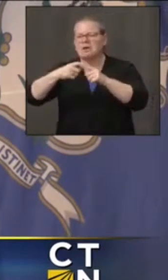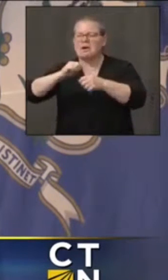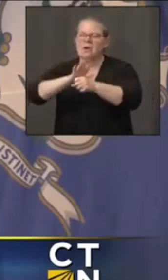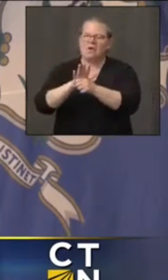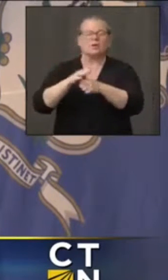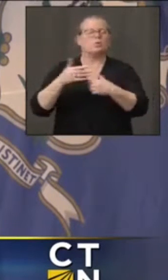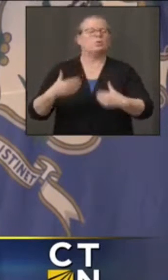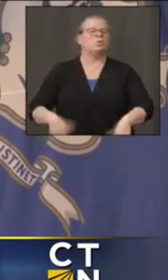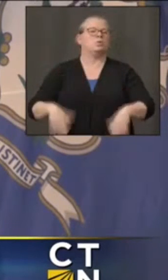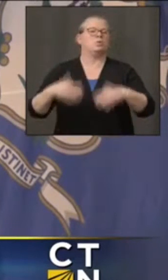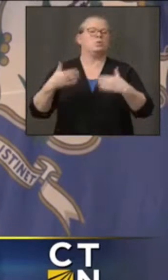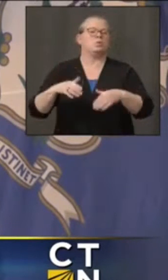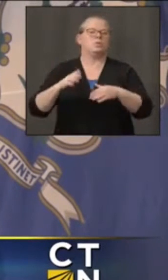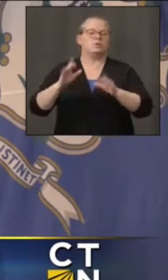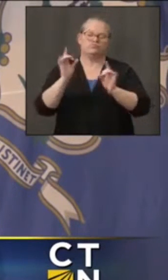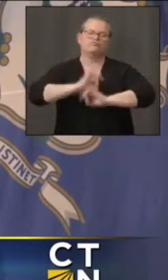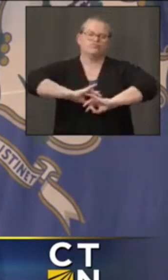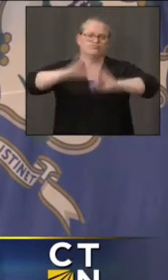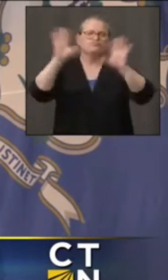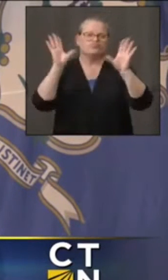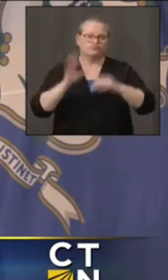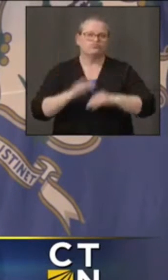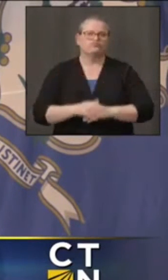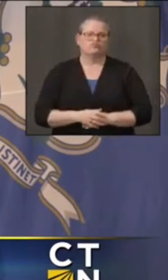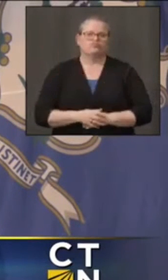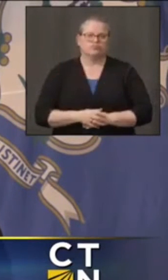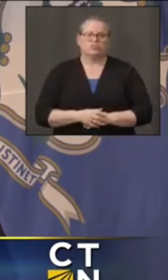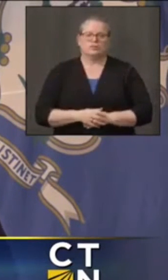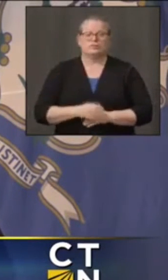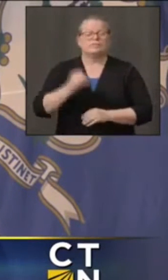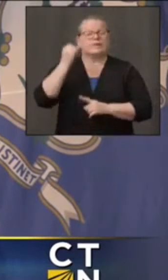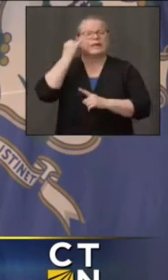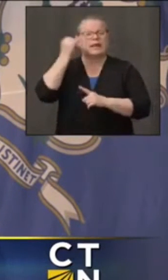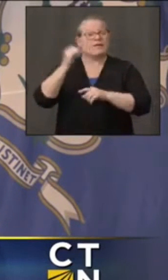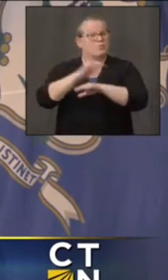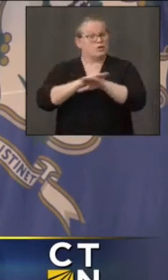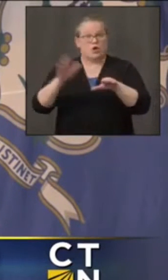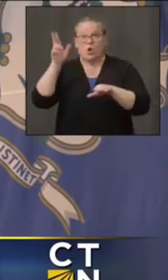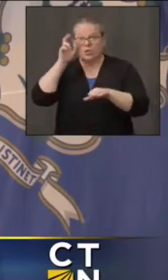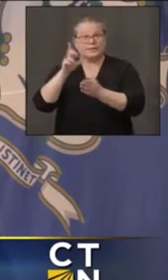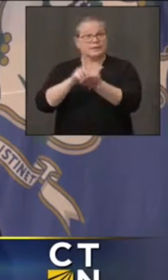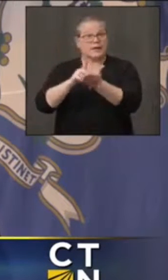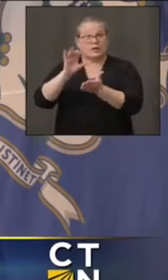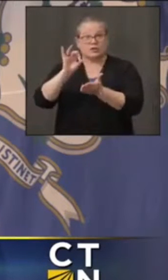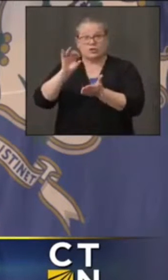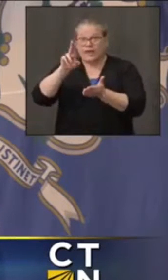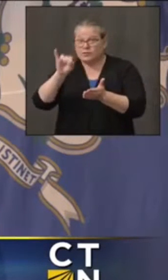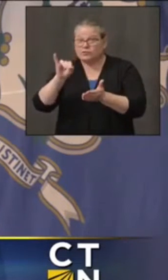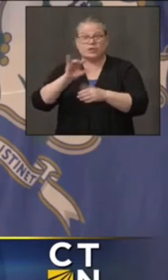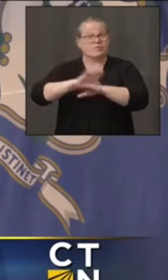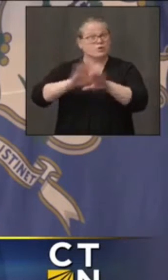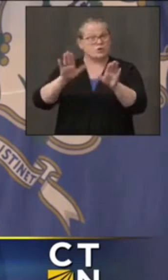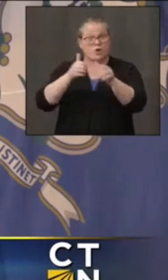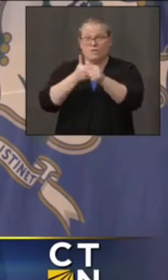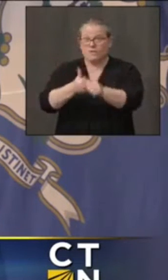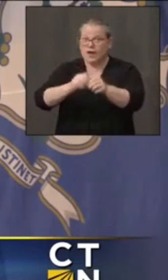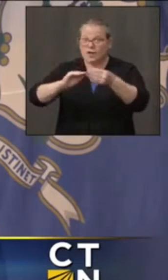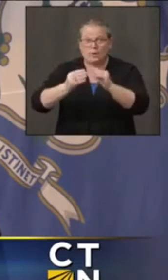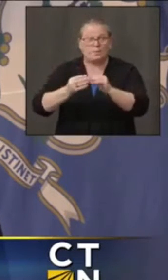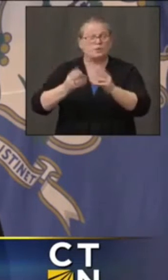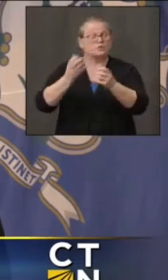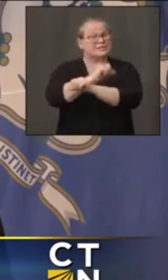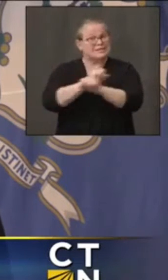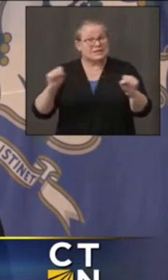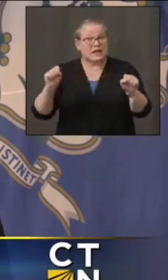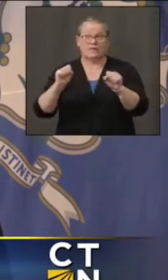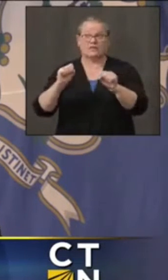disaster. I think it'd be a disaster if we don't listen to Dr. Fauci, we don't look at these numbers, we don't follow the safety precautions that we